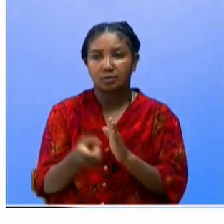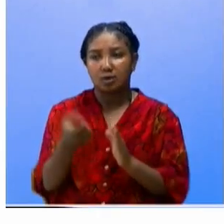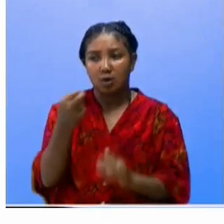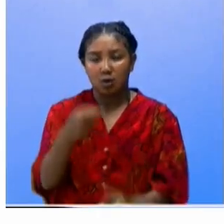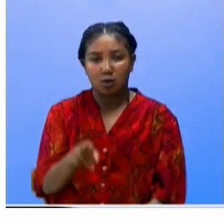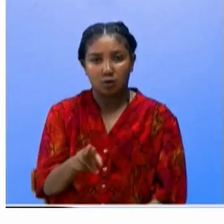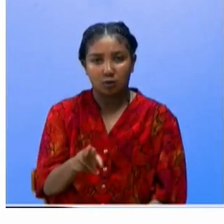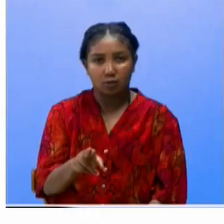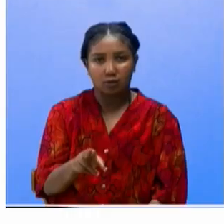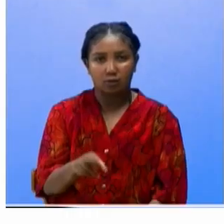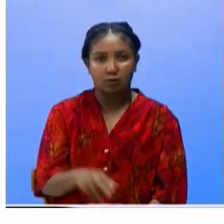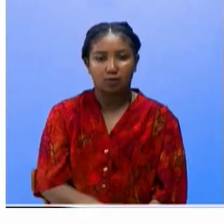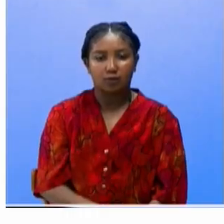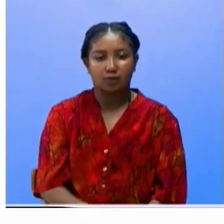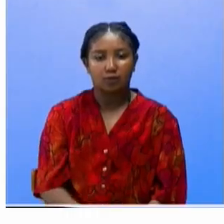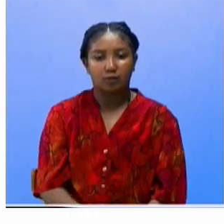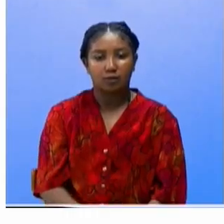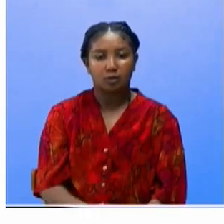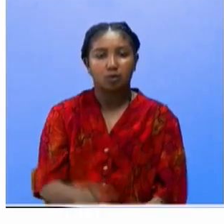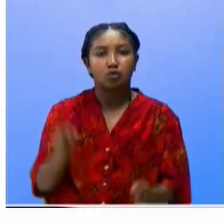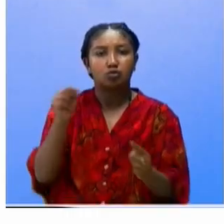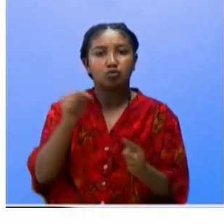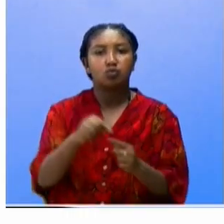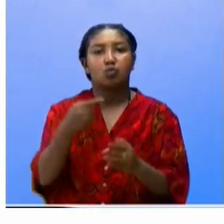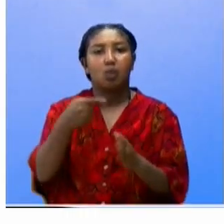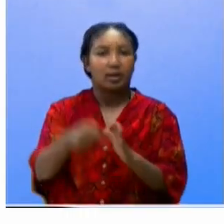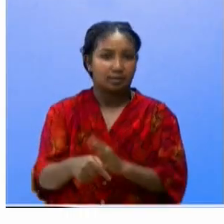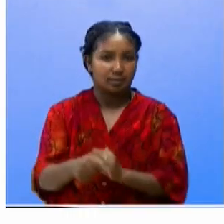or yes, to what.